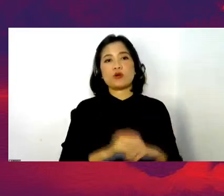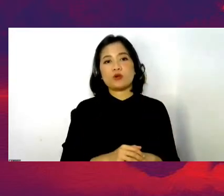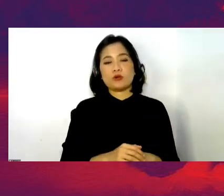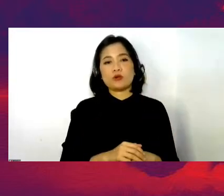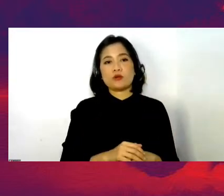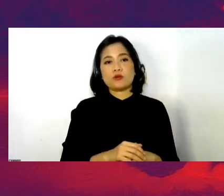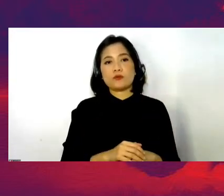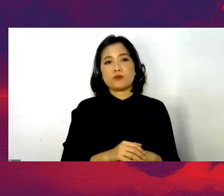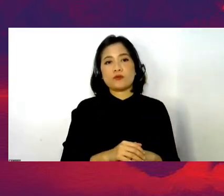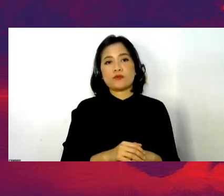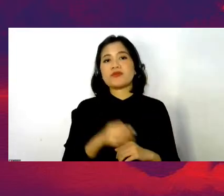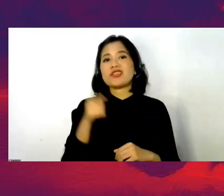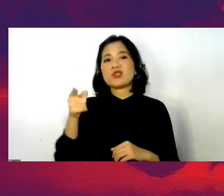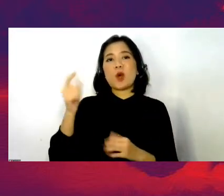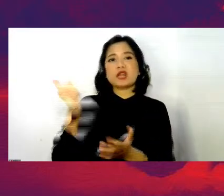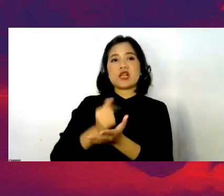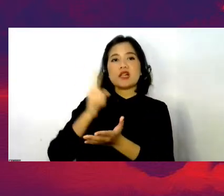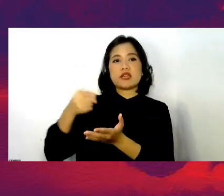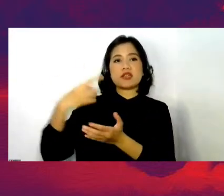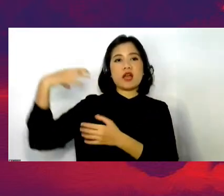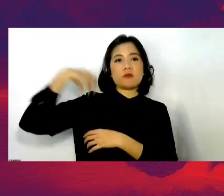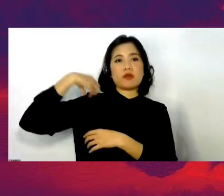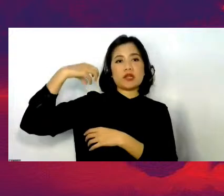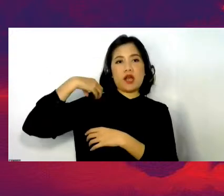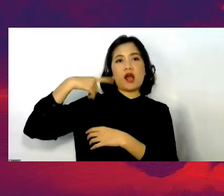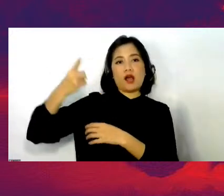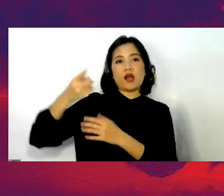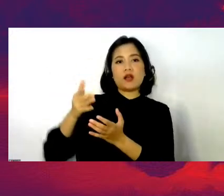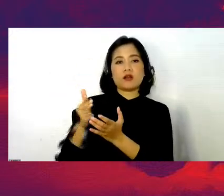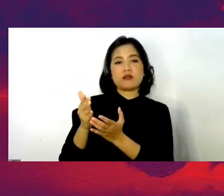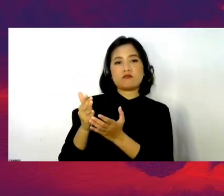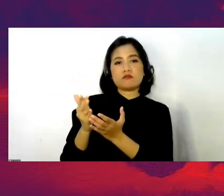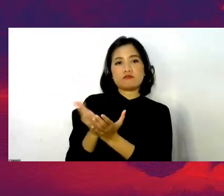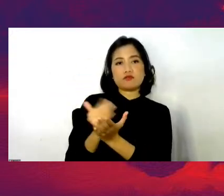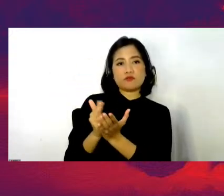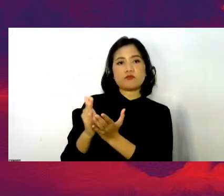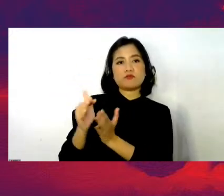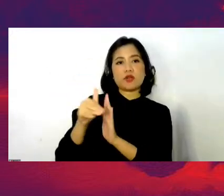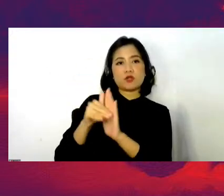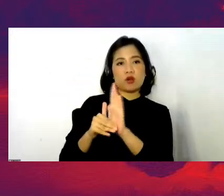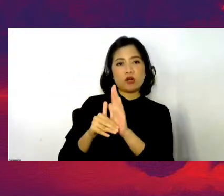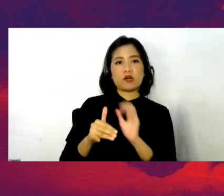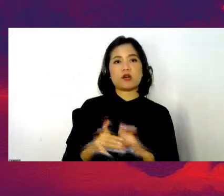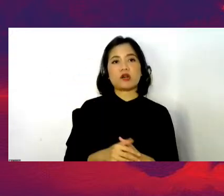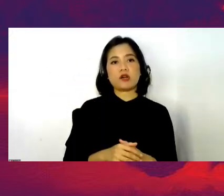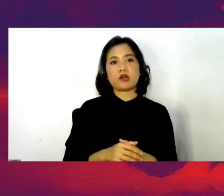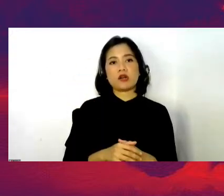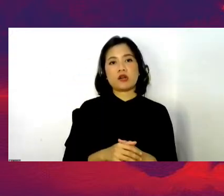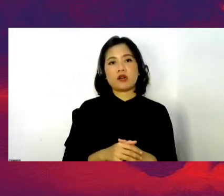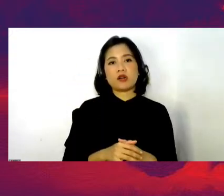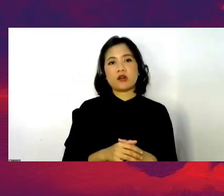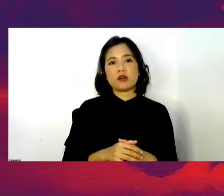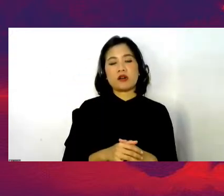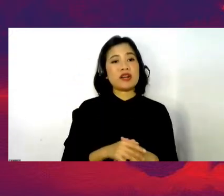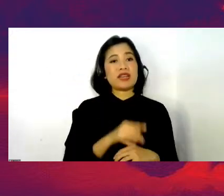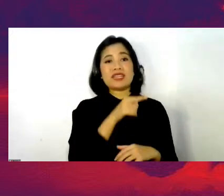of changes that don't affect poverty. Dominance axioms, where this type of change decreases